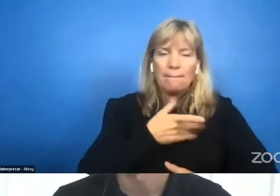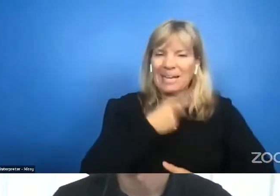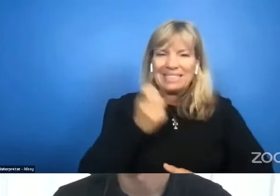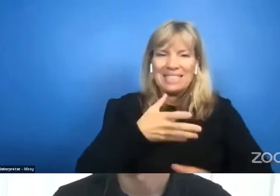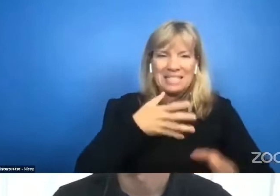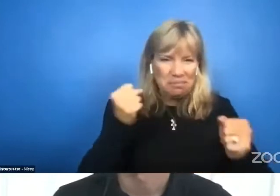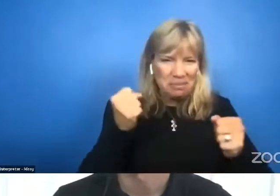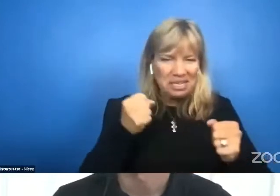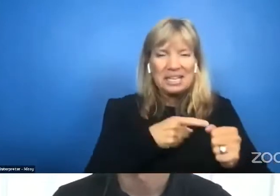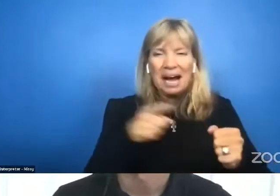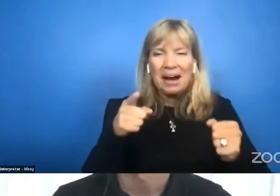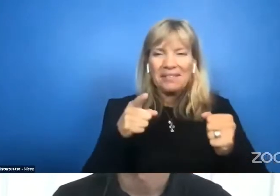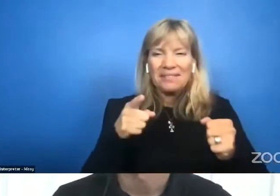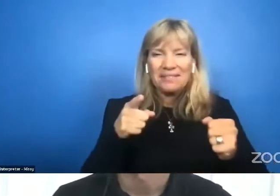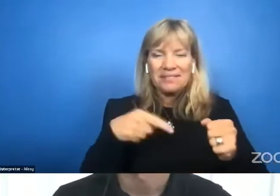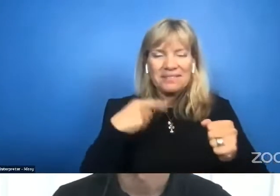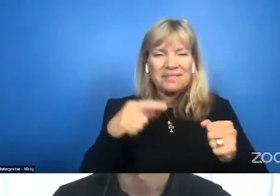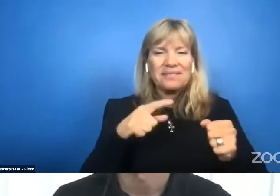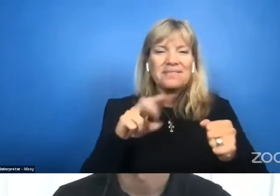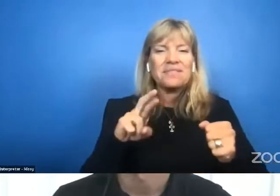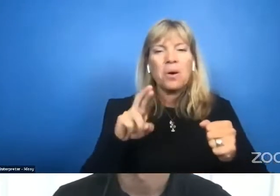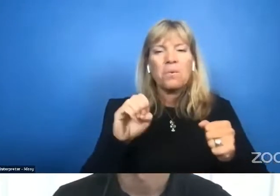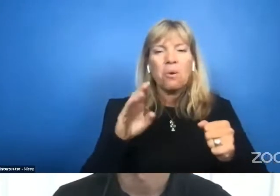Robility Enhanced team.